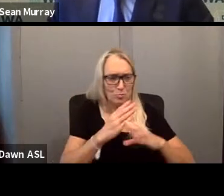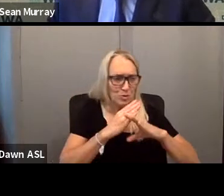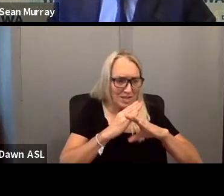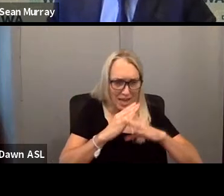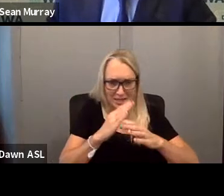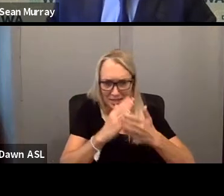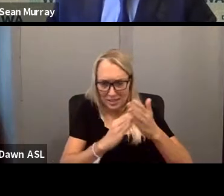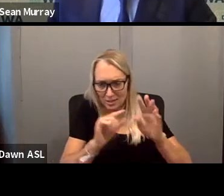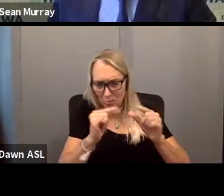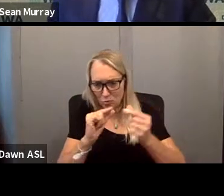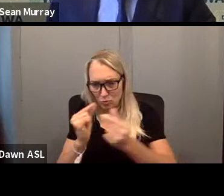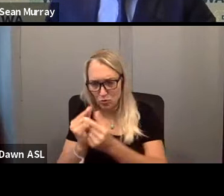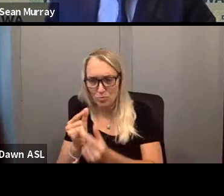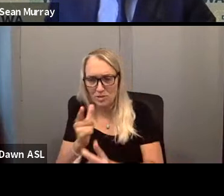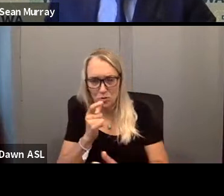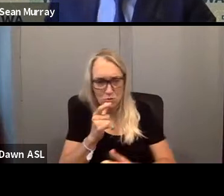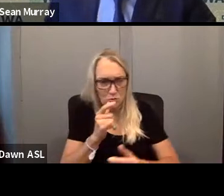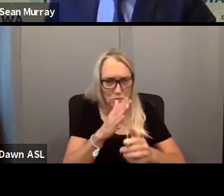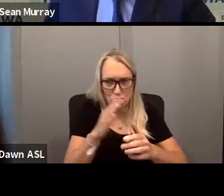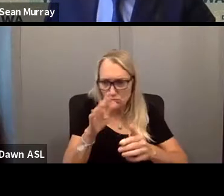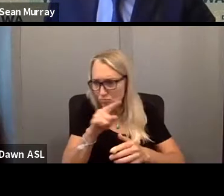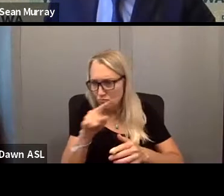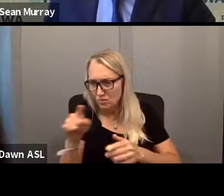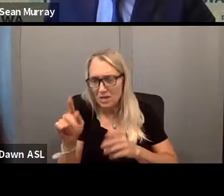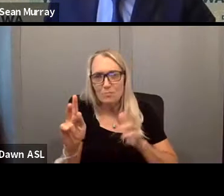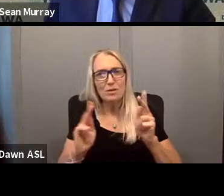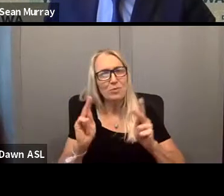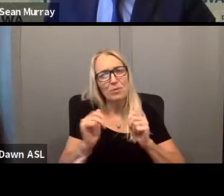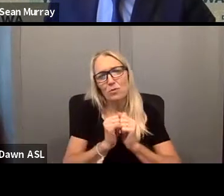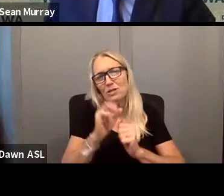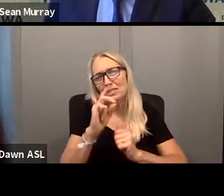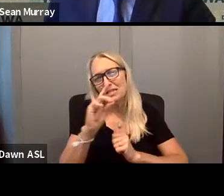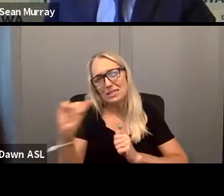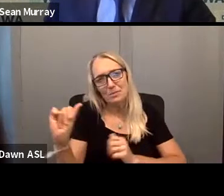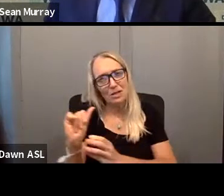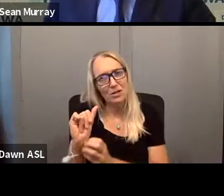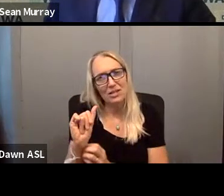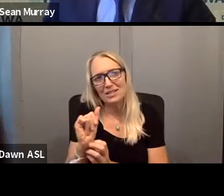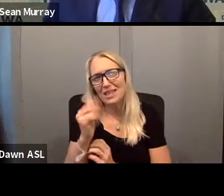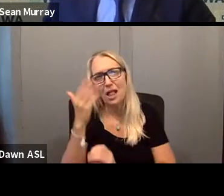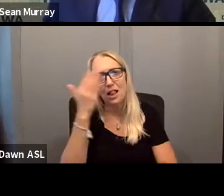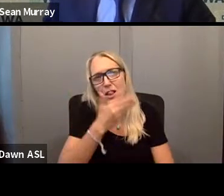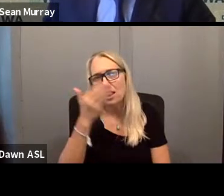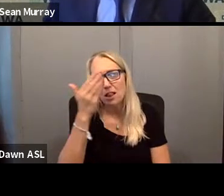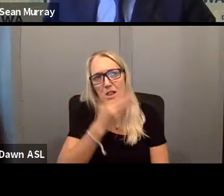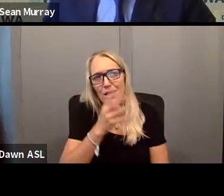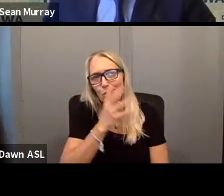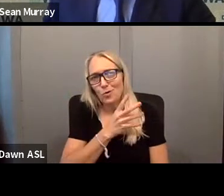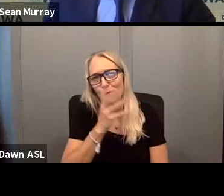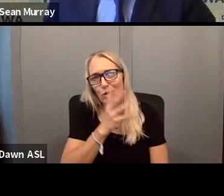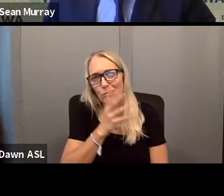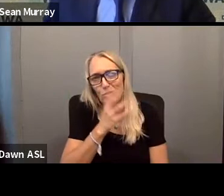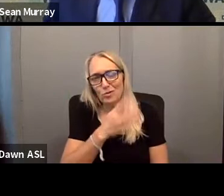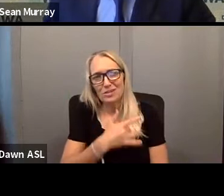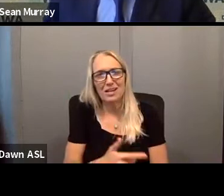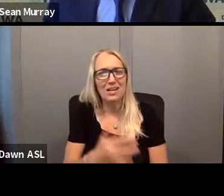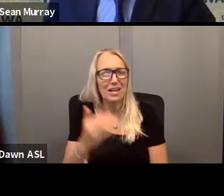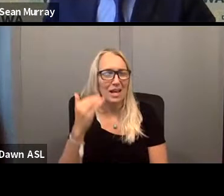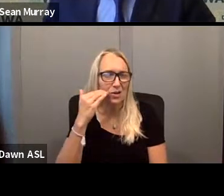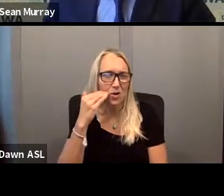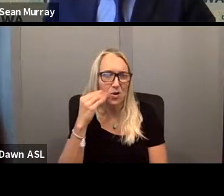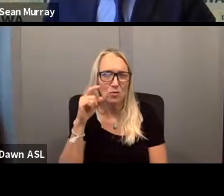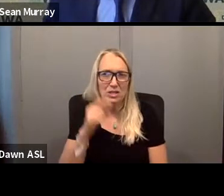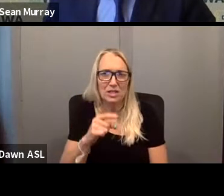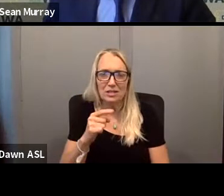partisan affinity, but people with disabilities tends to be overlooked a lot. And I know it's probably a tall order to ask that